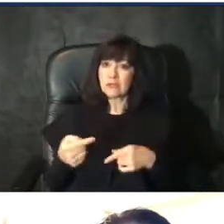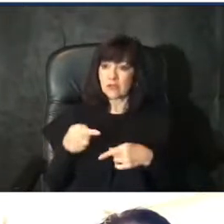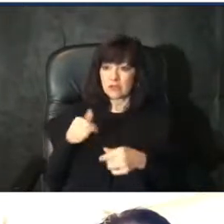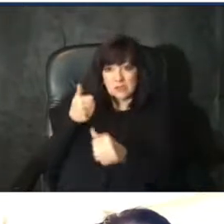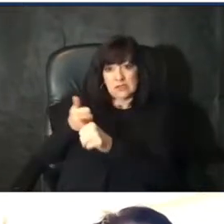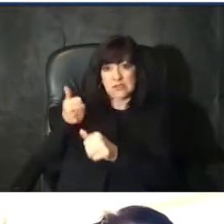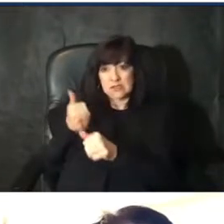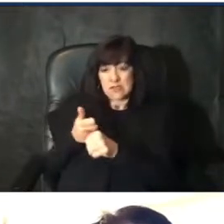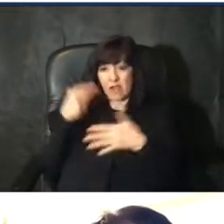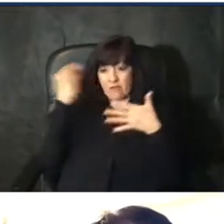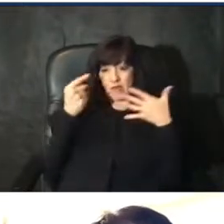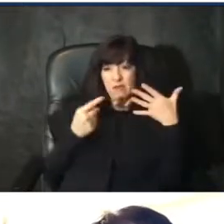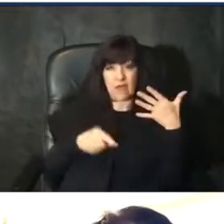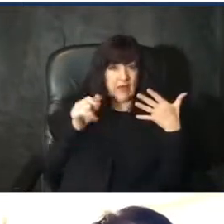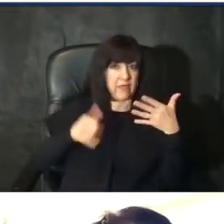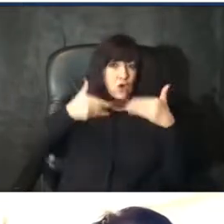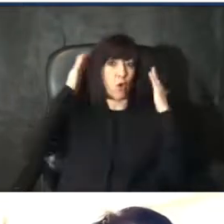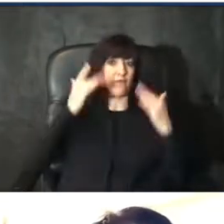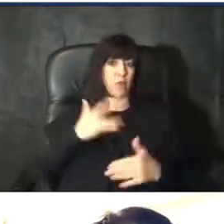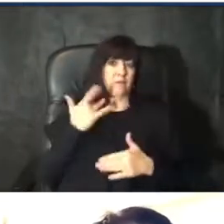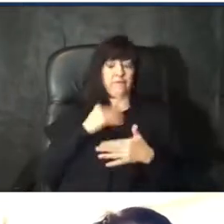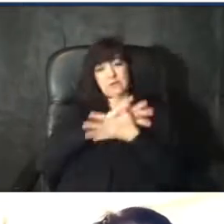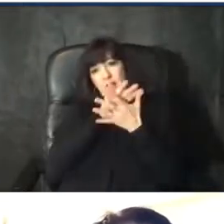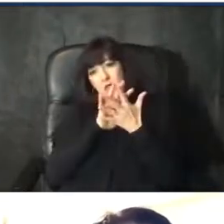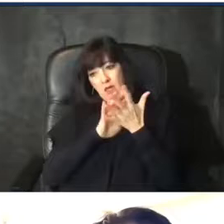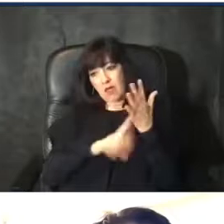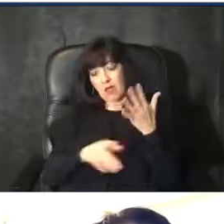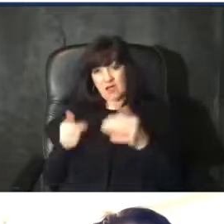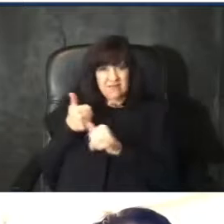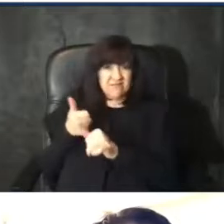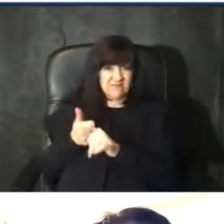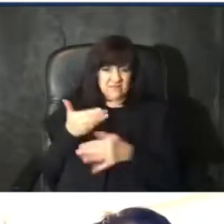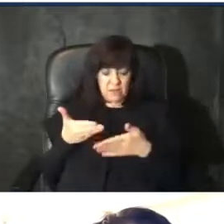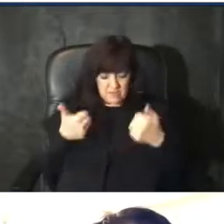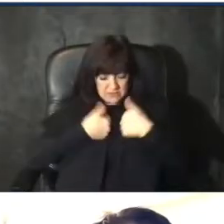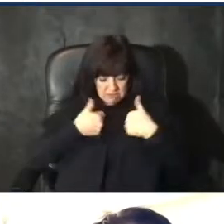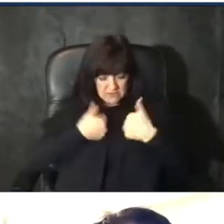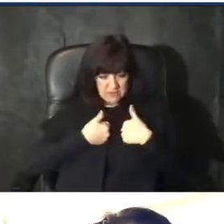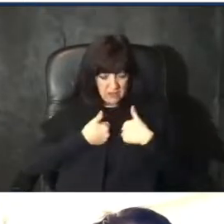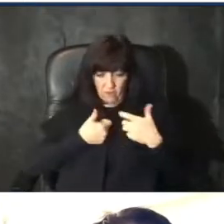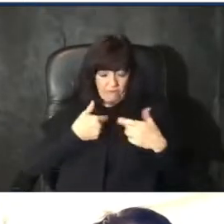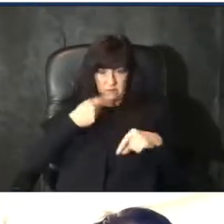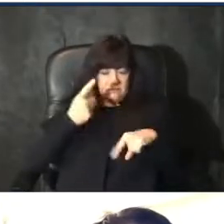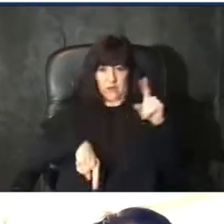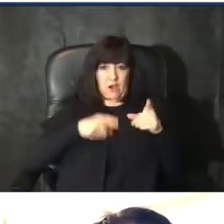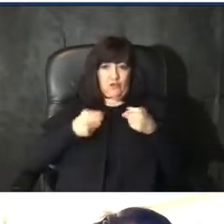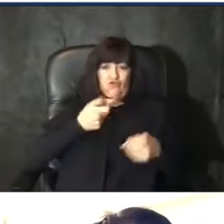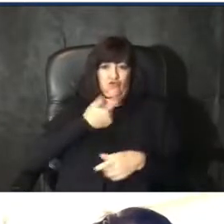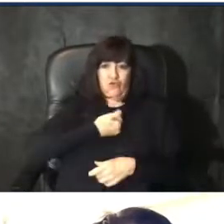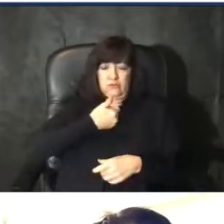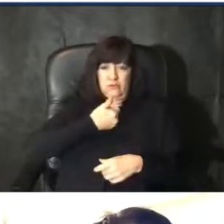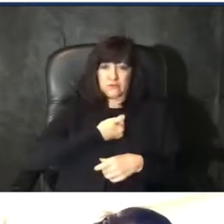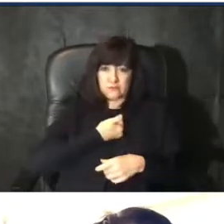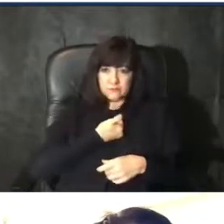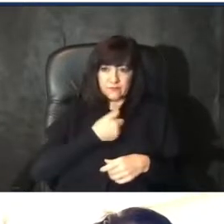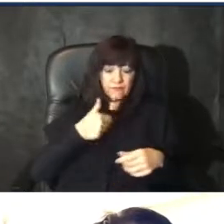I just spoke about. They might start having trouble managing their behavior because of how